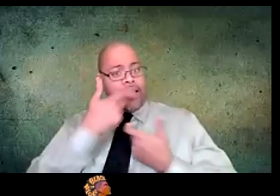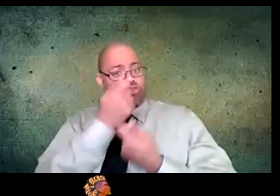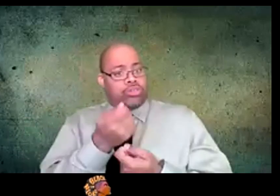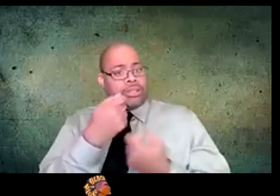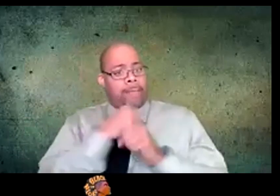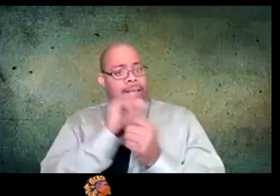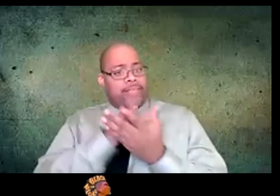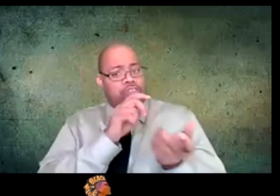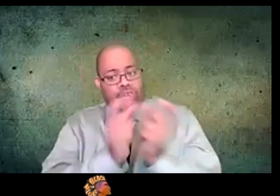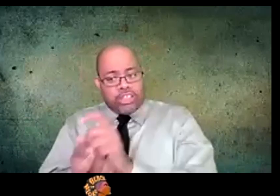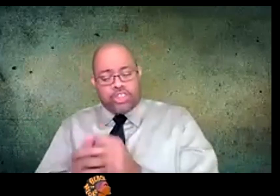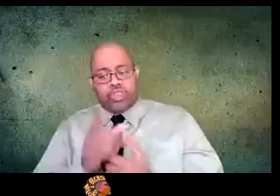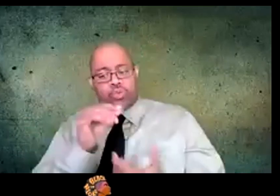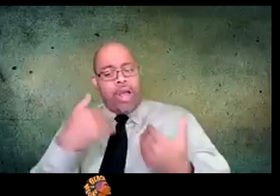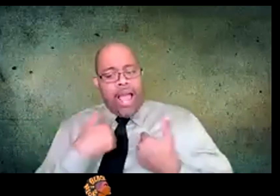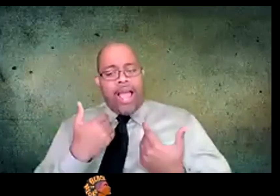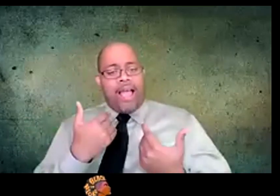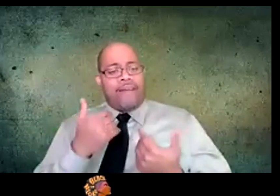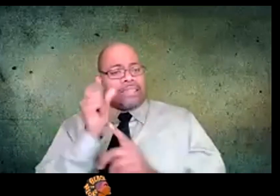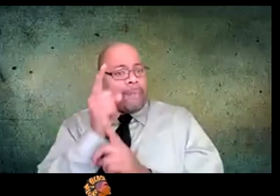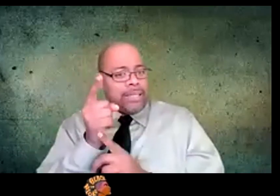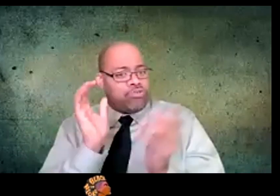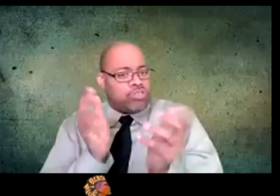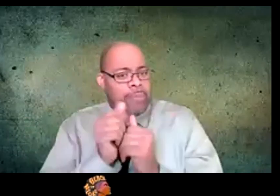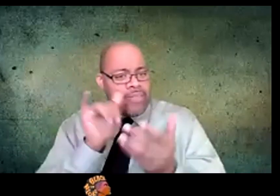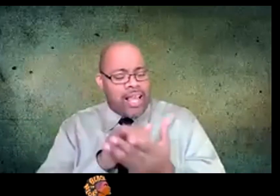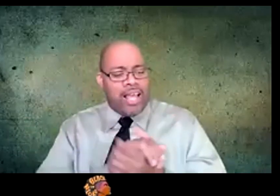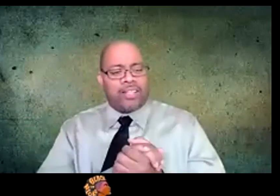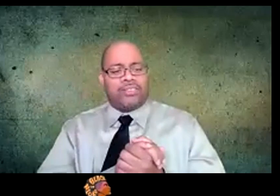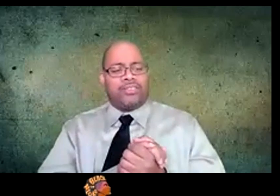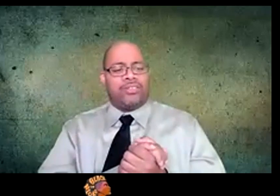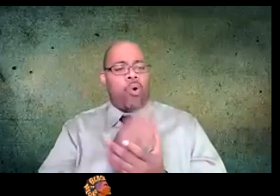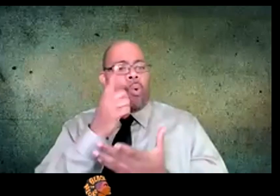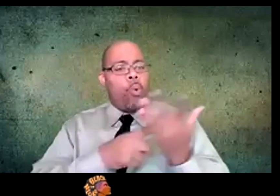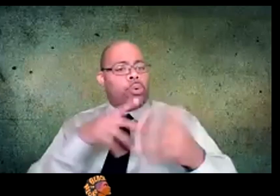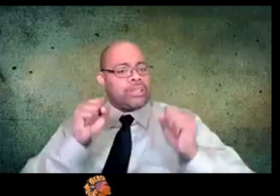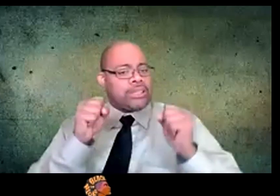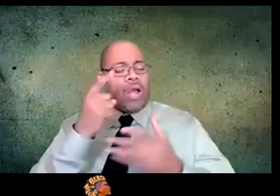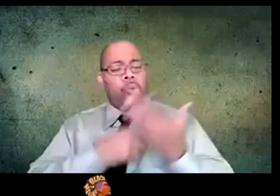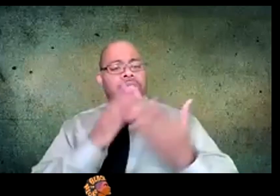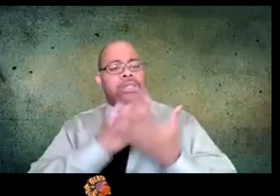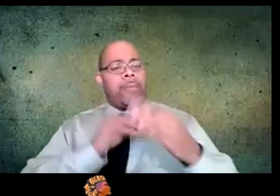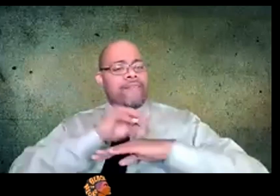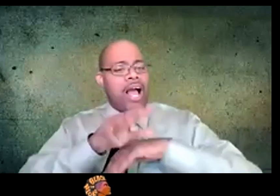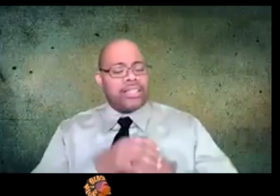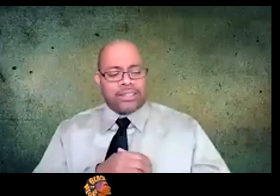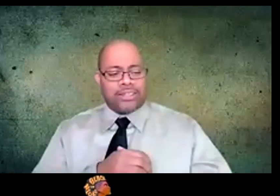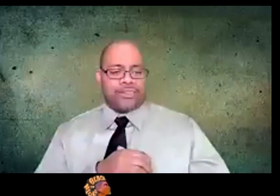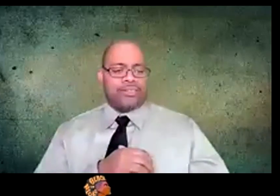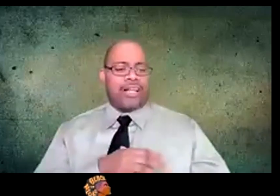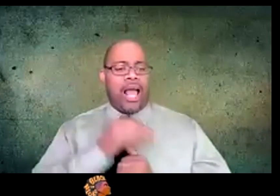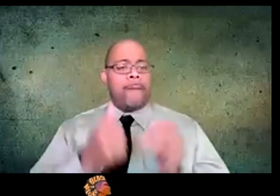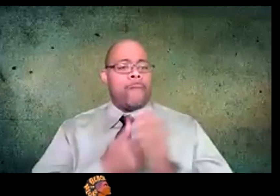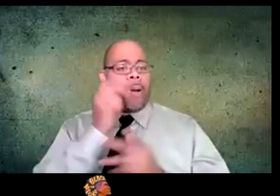this transition. Do you have 10 minutes to chat about, what it would take? What's some advice? And most